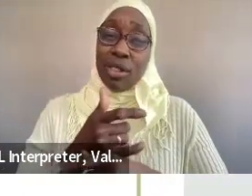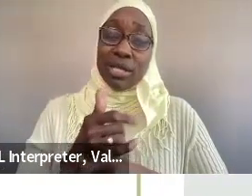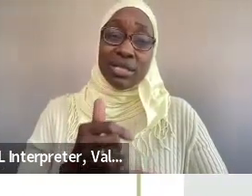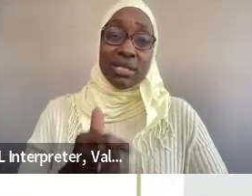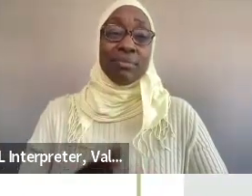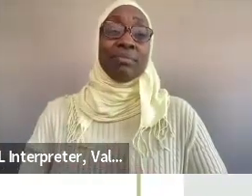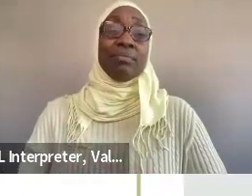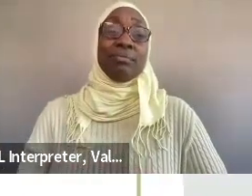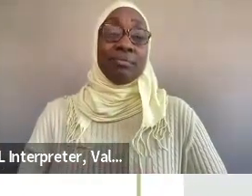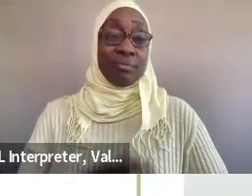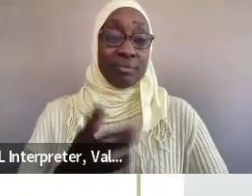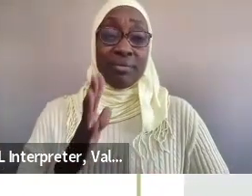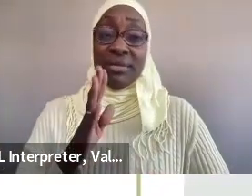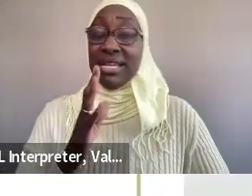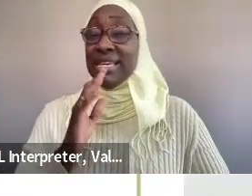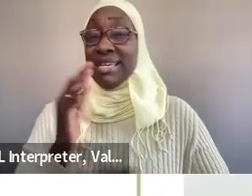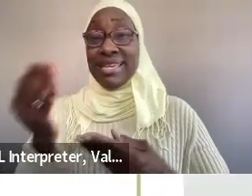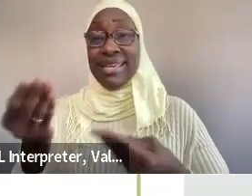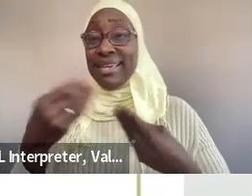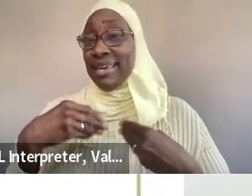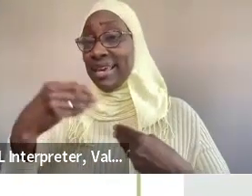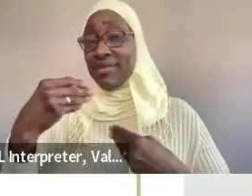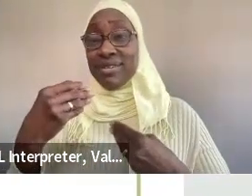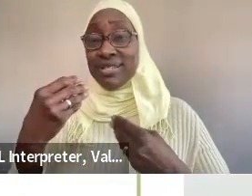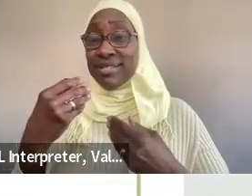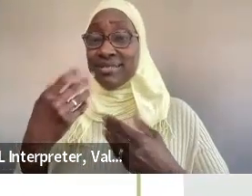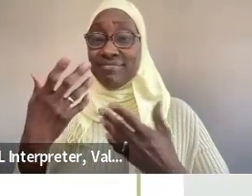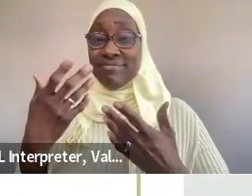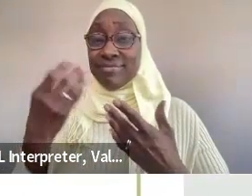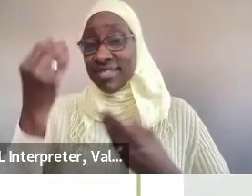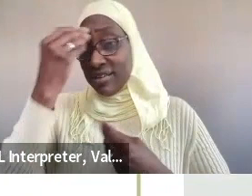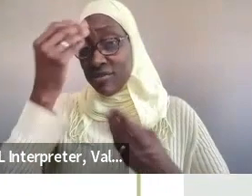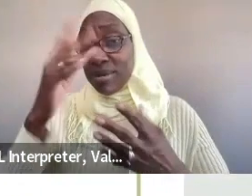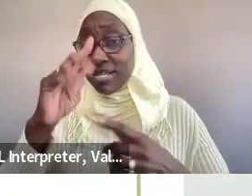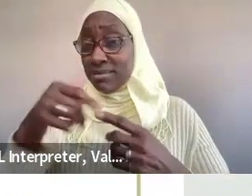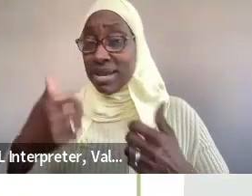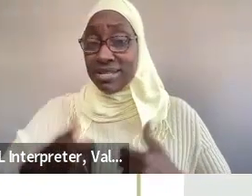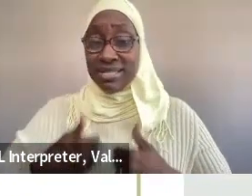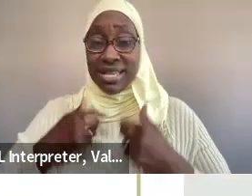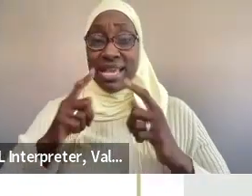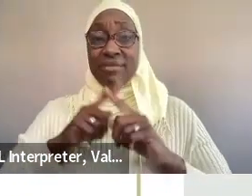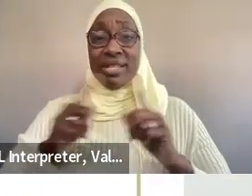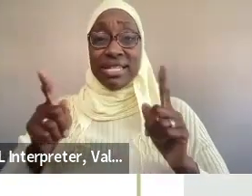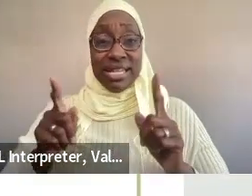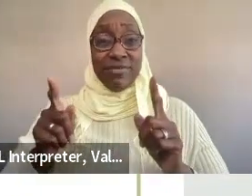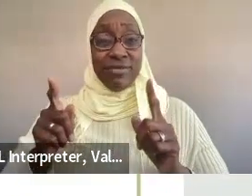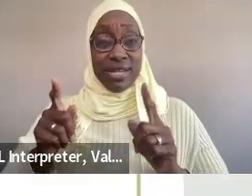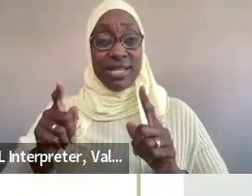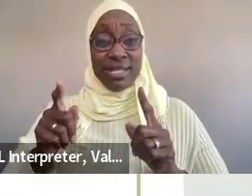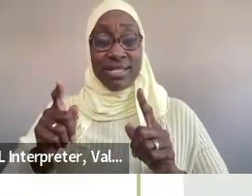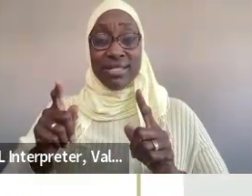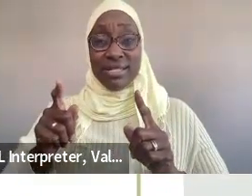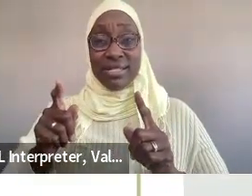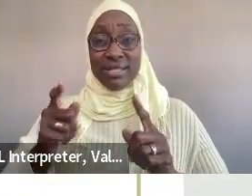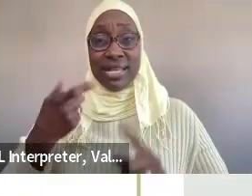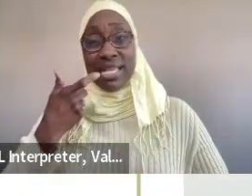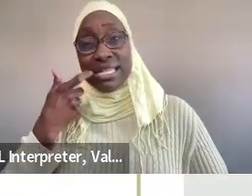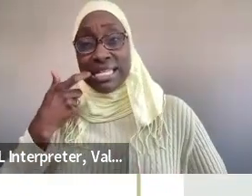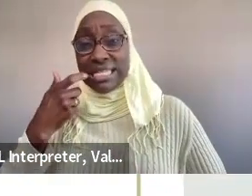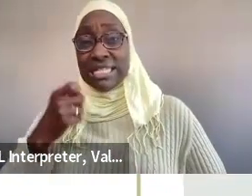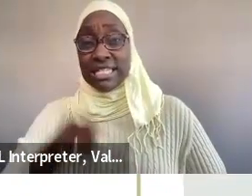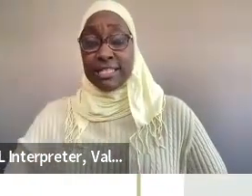his life and about different kinds of addictions. And another speaker, very interesting, was an alumni